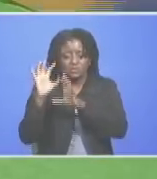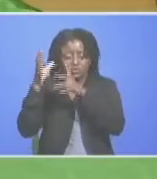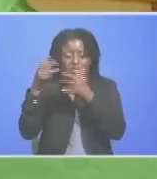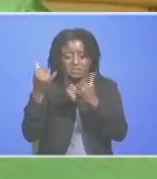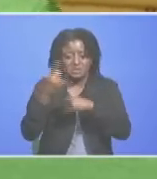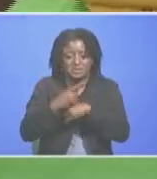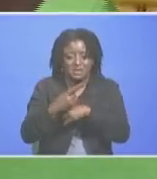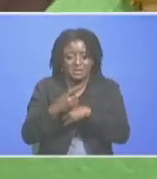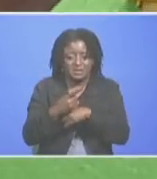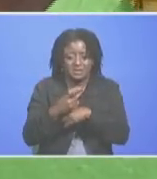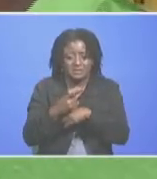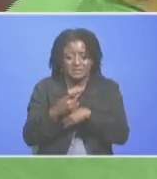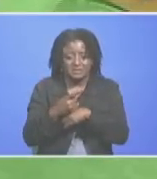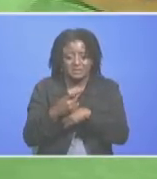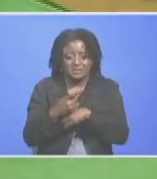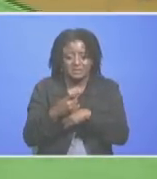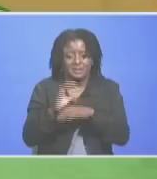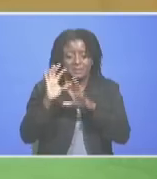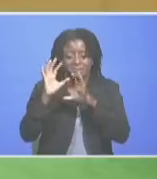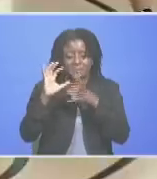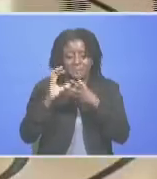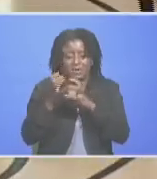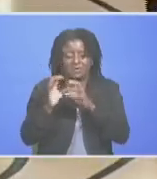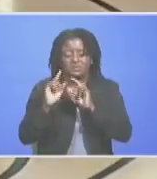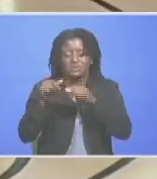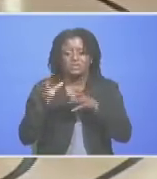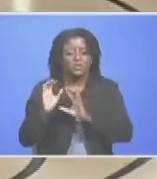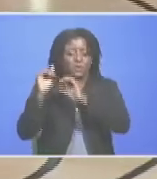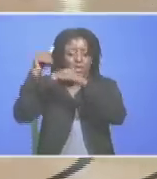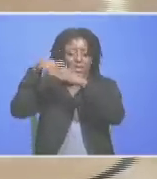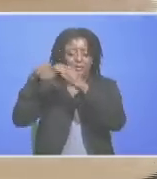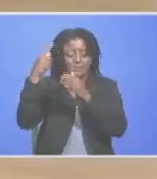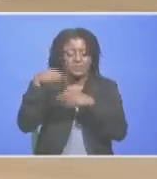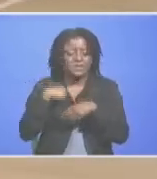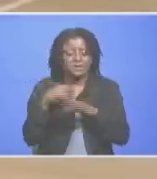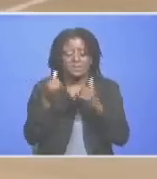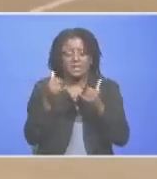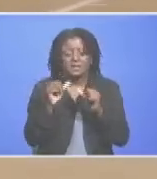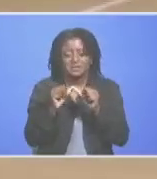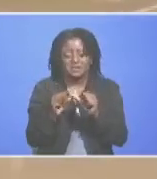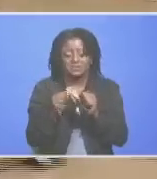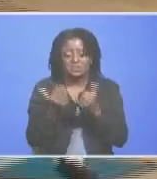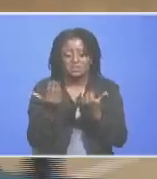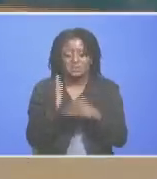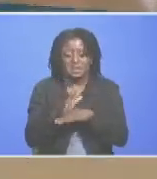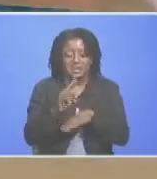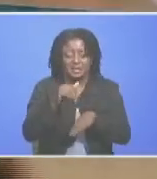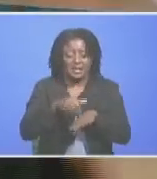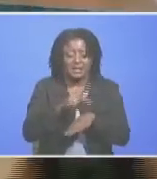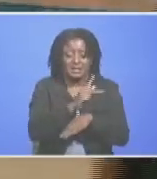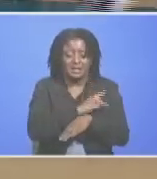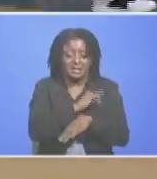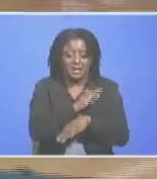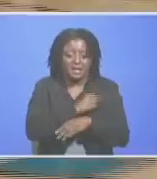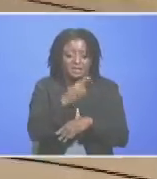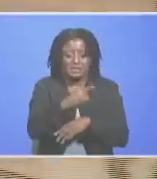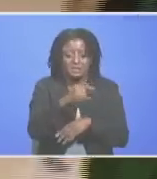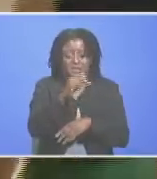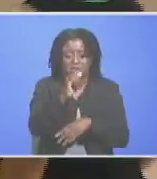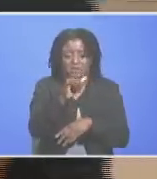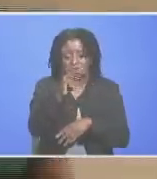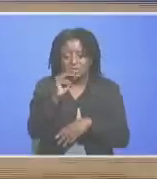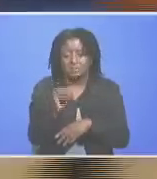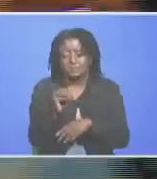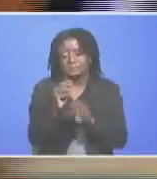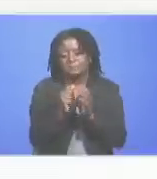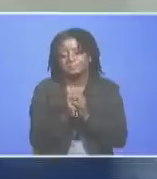good looks, and the ball was just going in for me. Play continues tonight at the Kendall G. Isaacs Gymnasium. For Zenest Old Sports, I'm Amajal